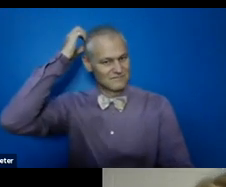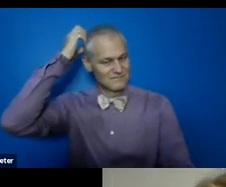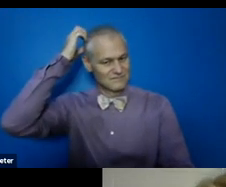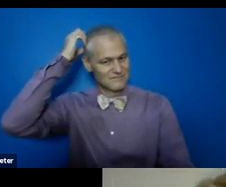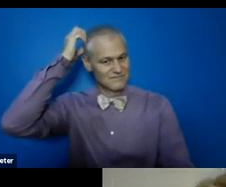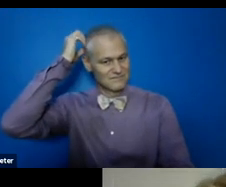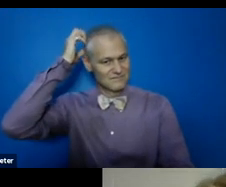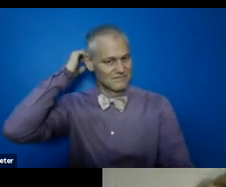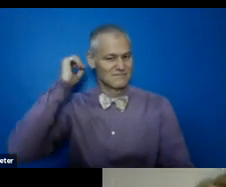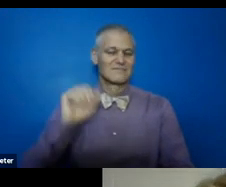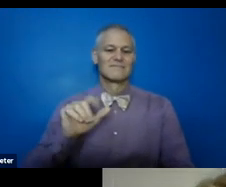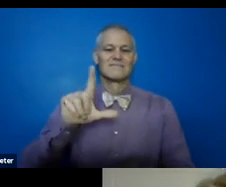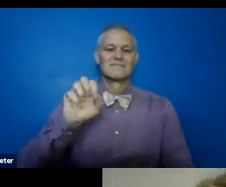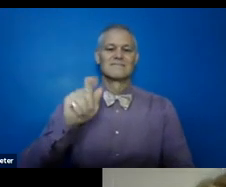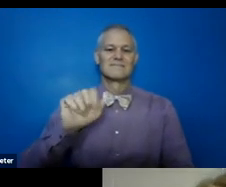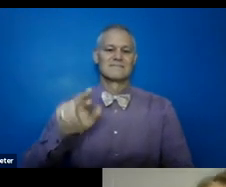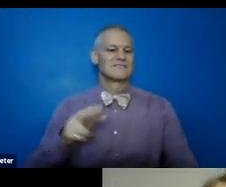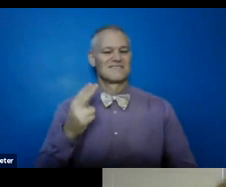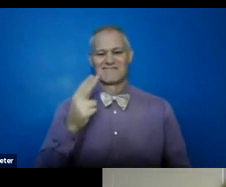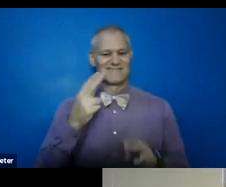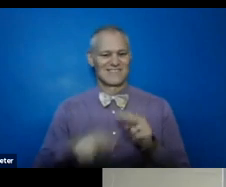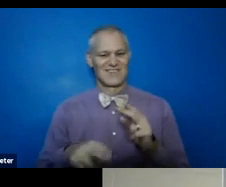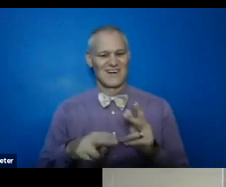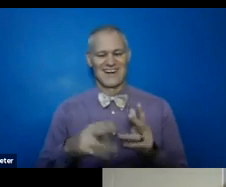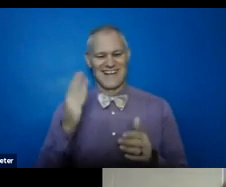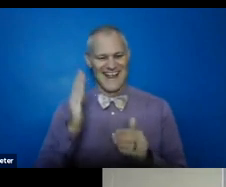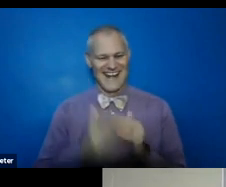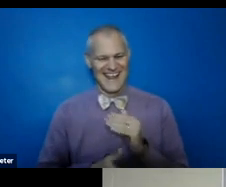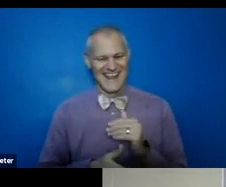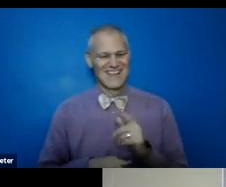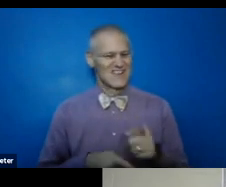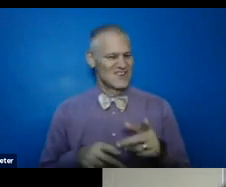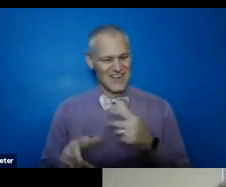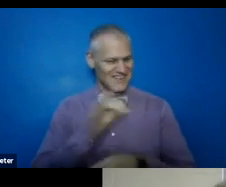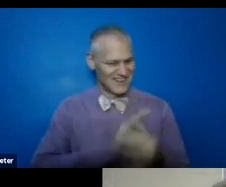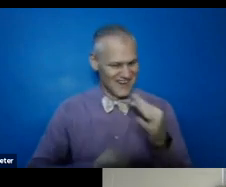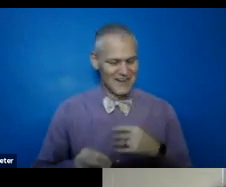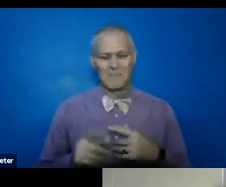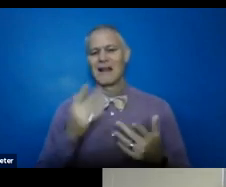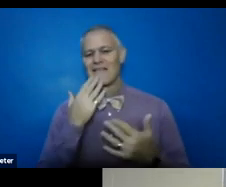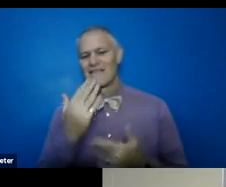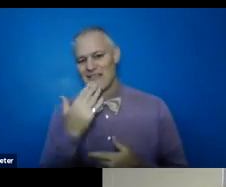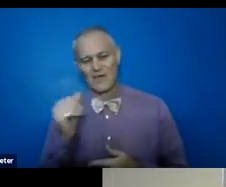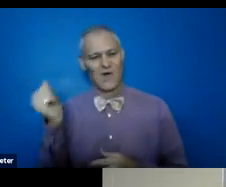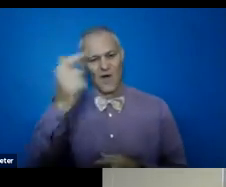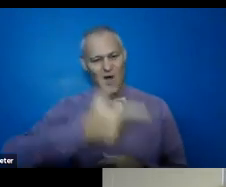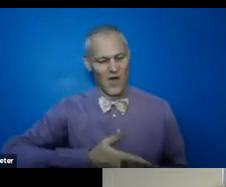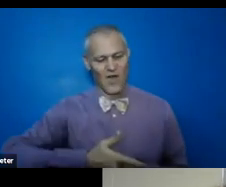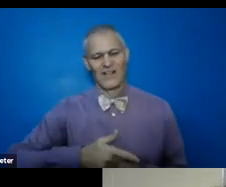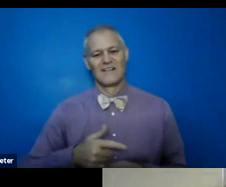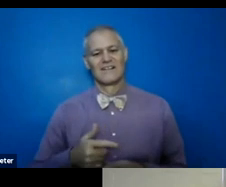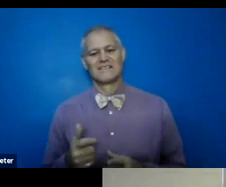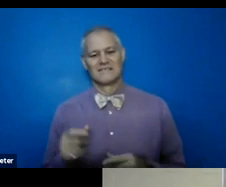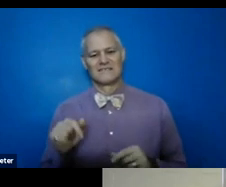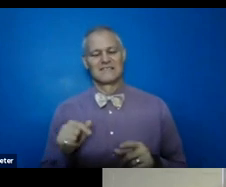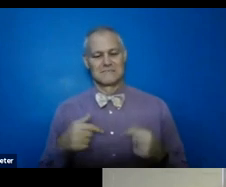Amy, surprisingly, I'm short. I'm done. You should have took my spot. I would just say thank you all for this opportunity, for me